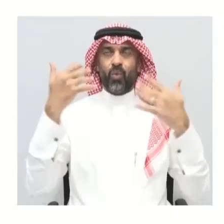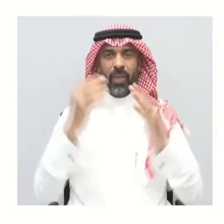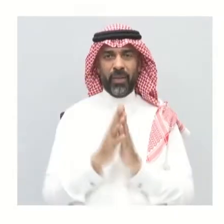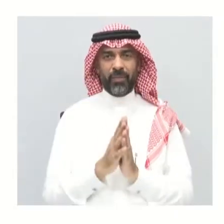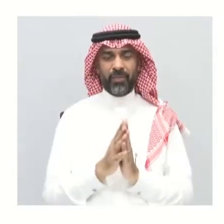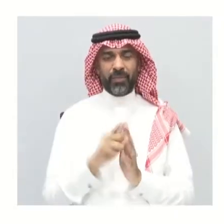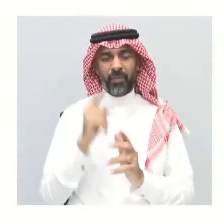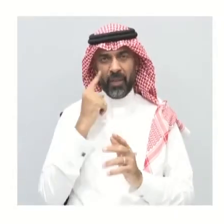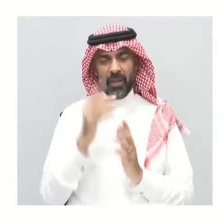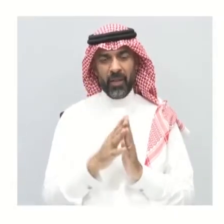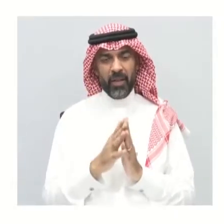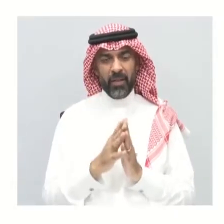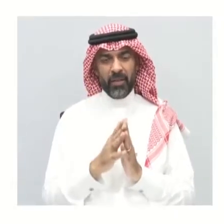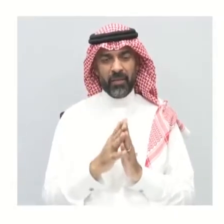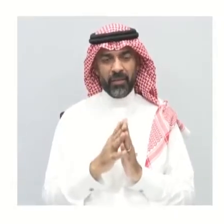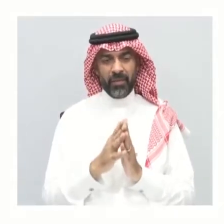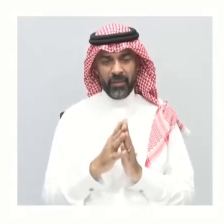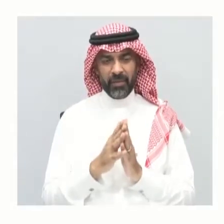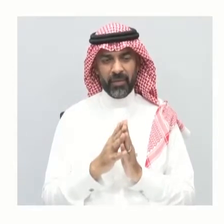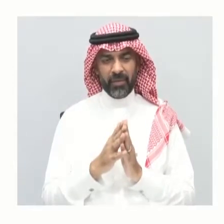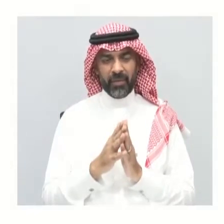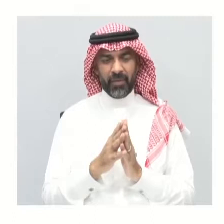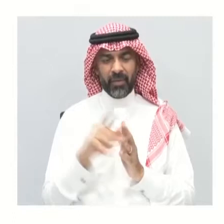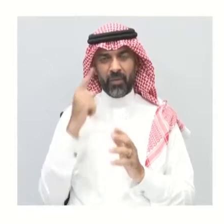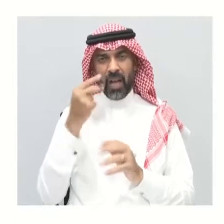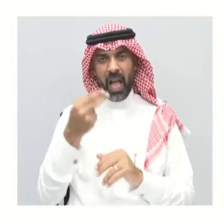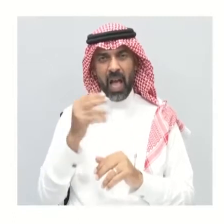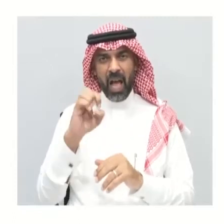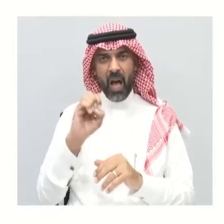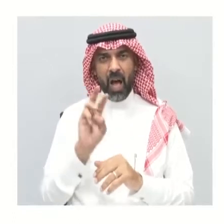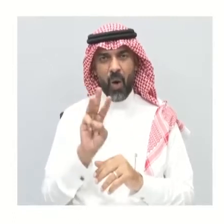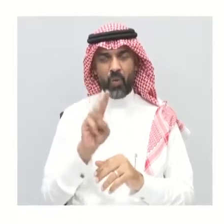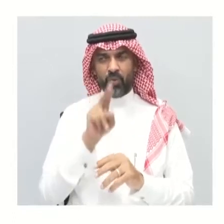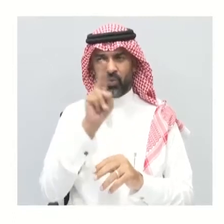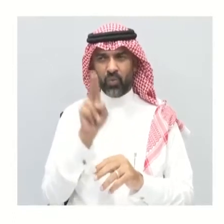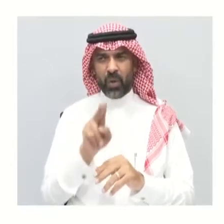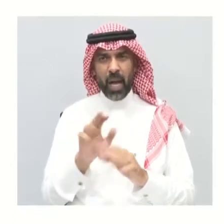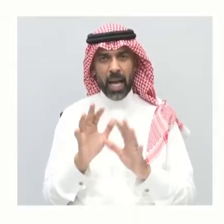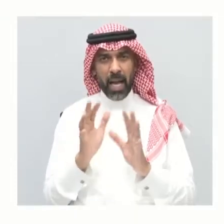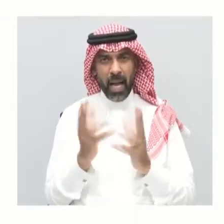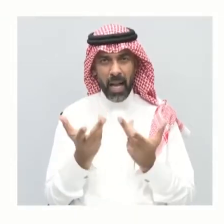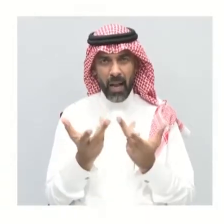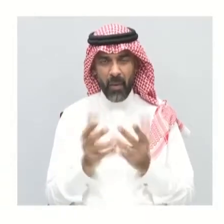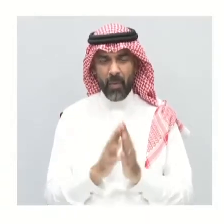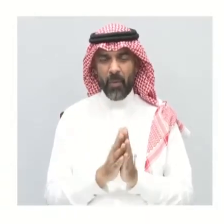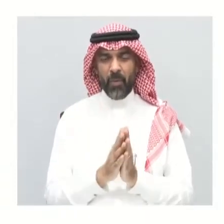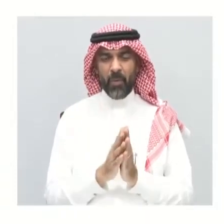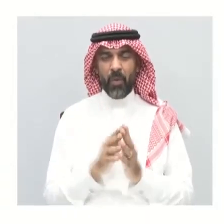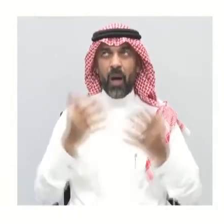We can say that how the air around us feels is